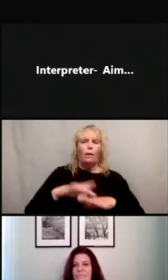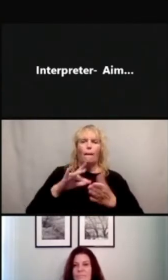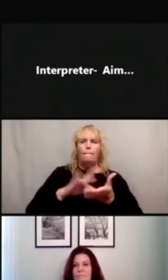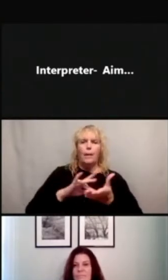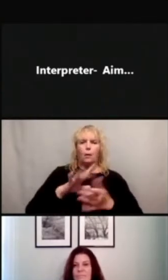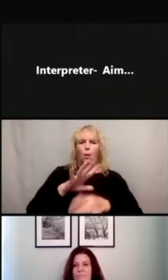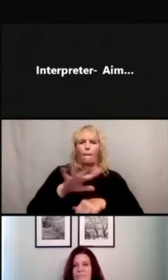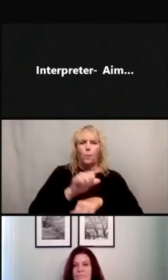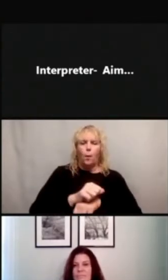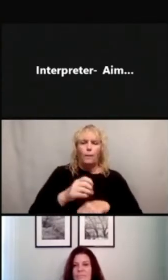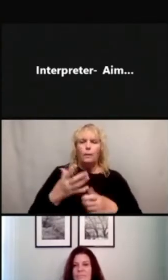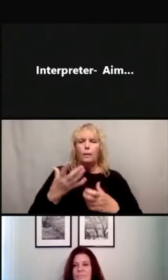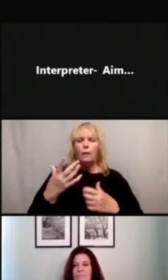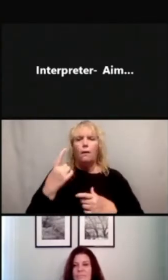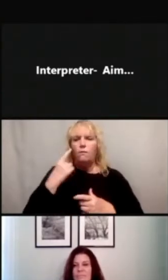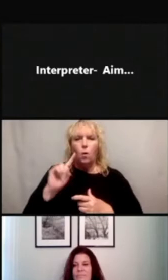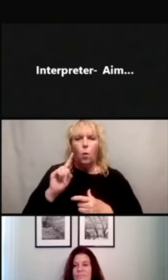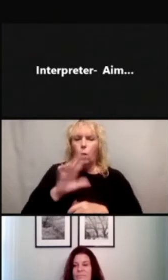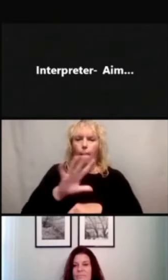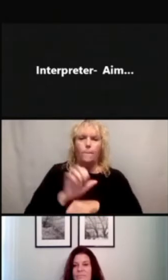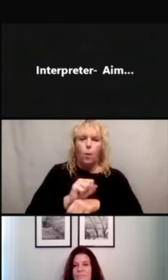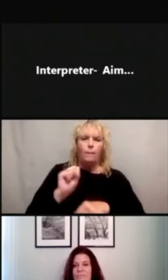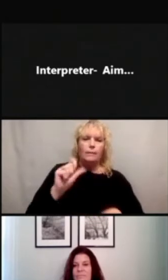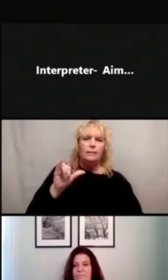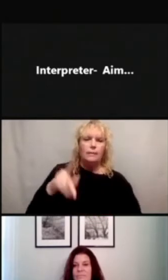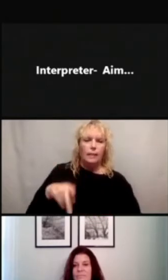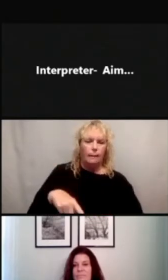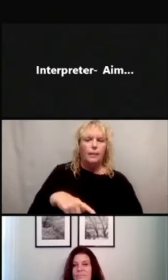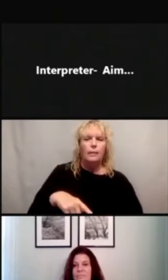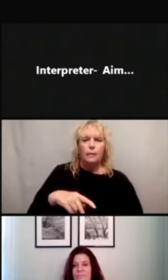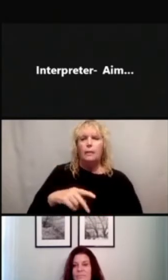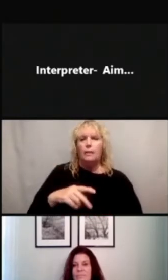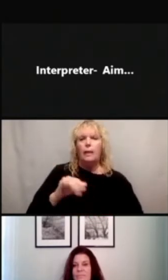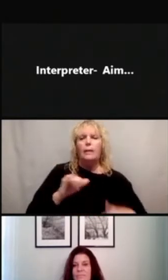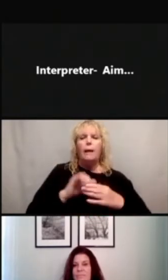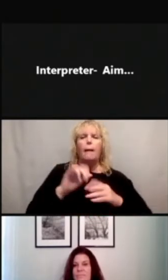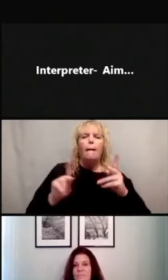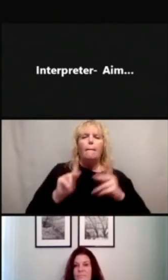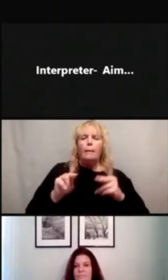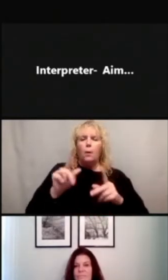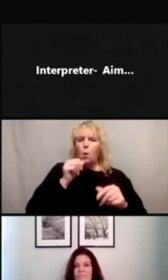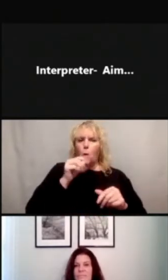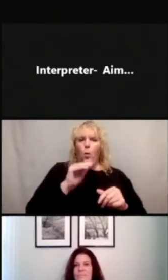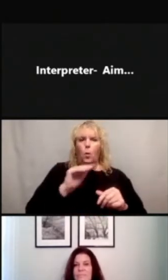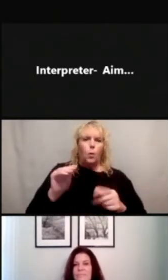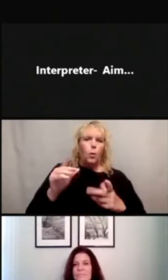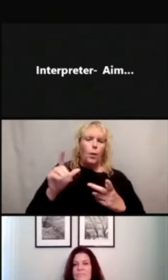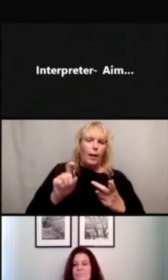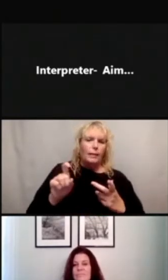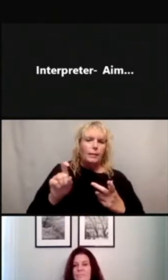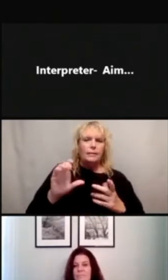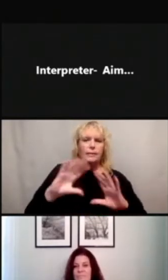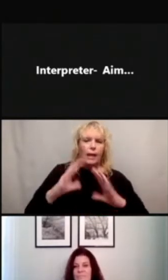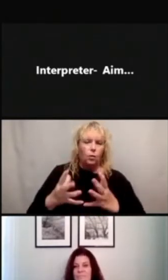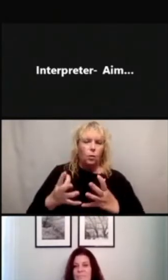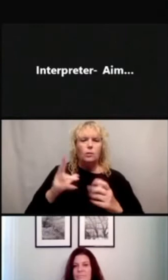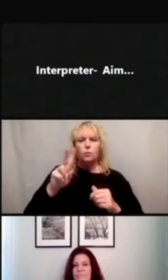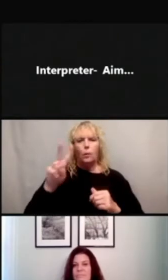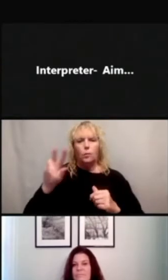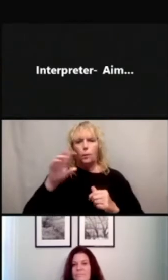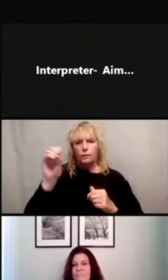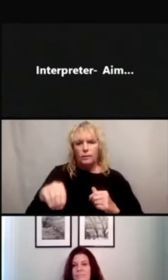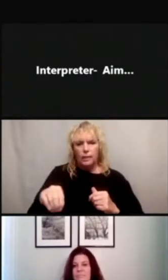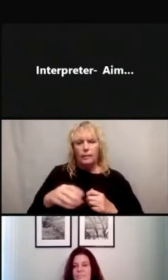for an appointment slip. Those folks that fall into the next category, basic, 22%, would have